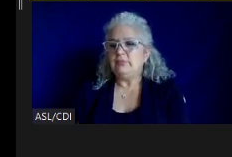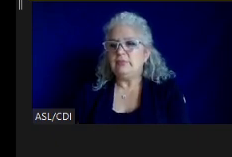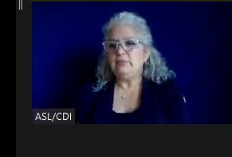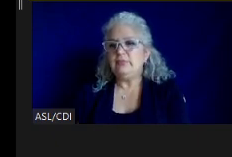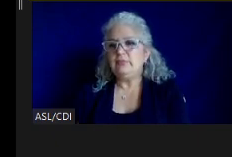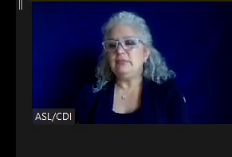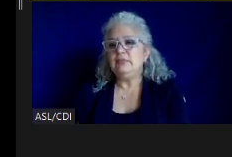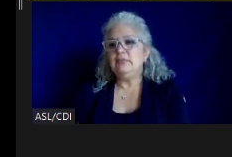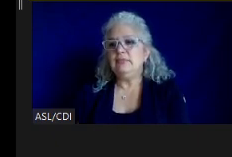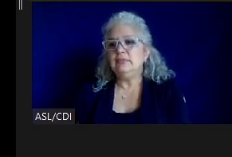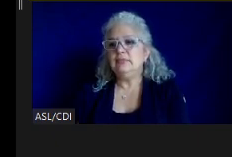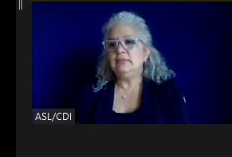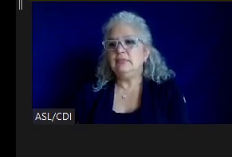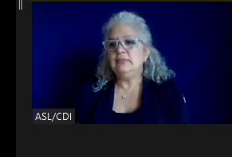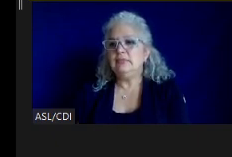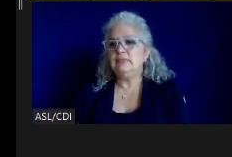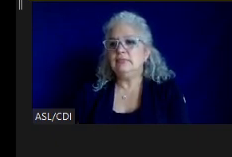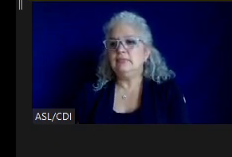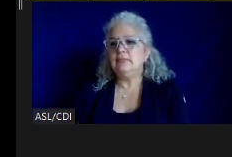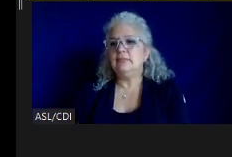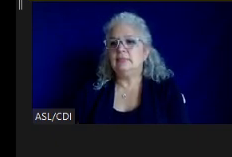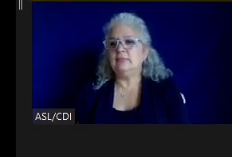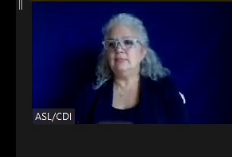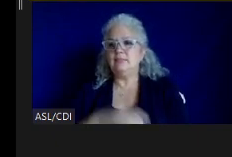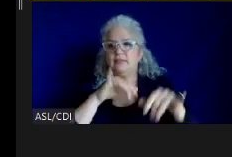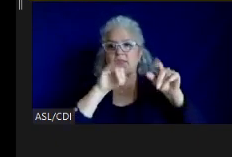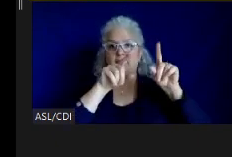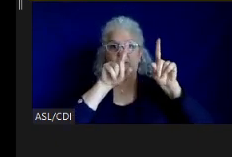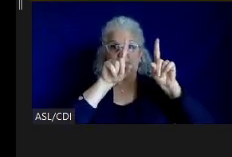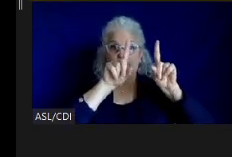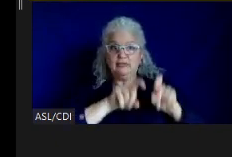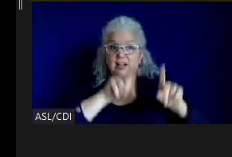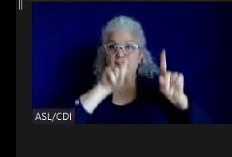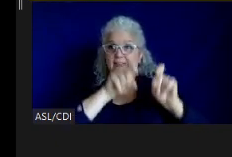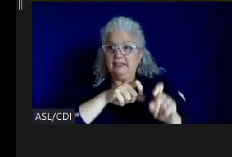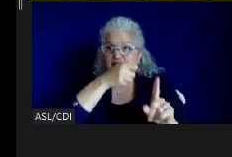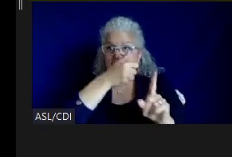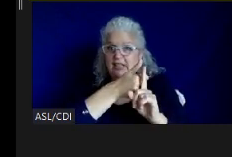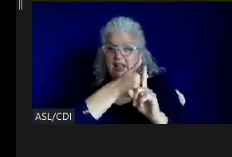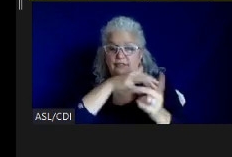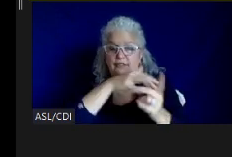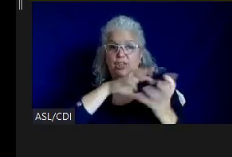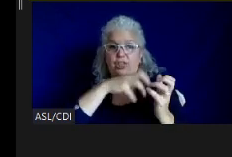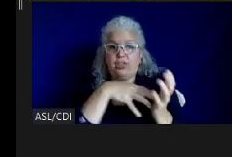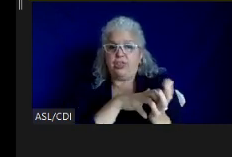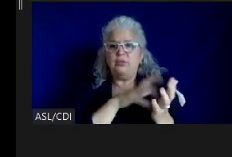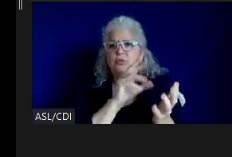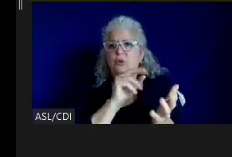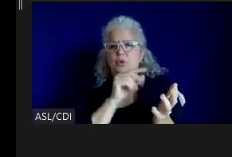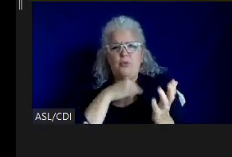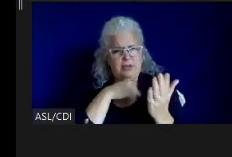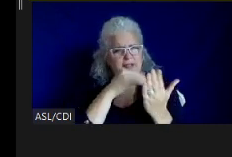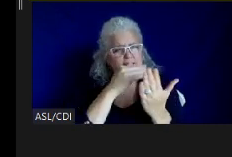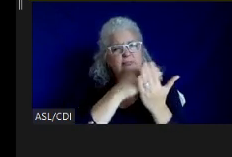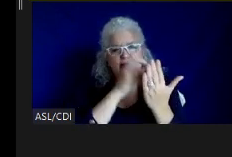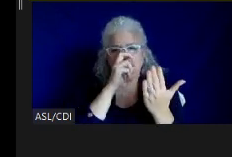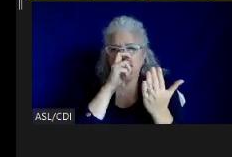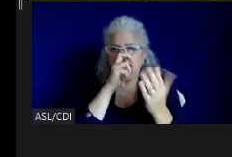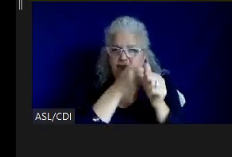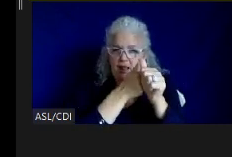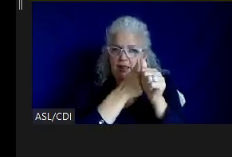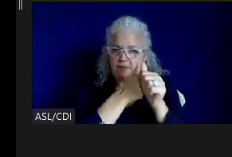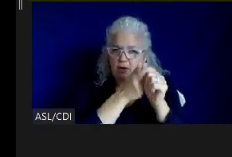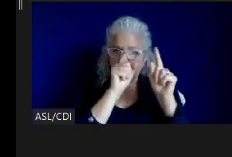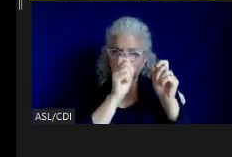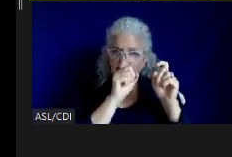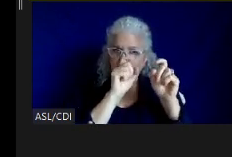in the trials. The trials were very methodical and follow all the sort of scientific, rigorous sort of procedures that we're used